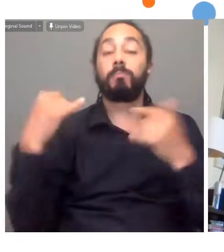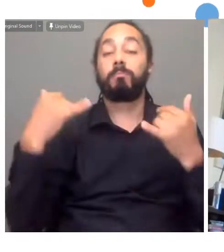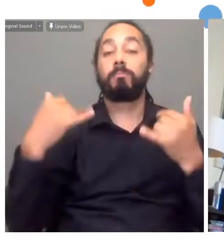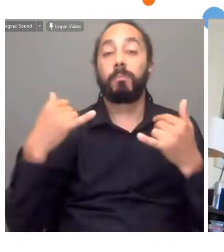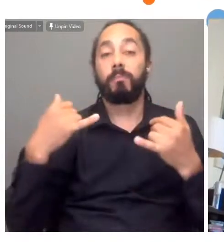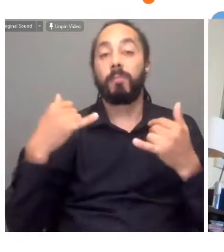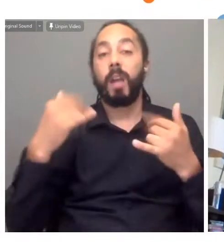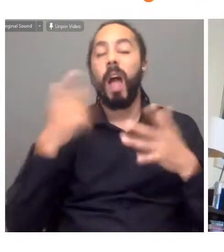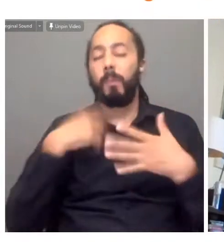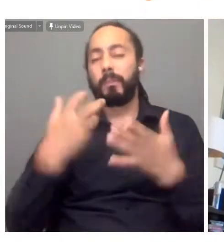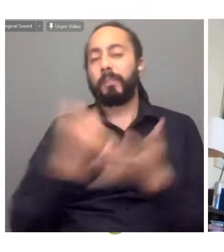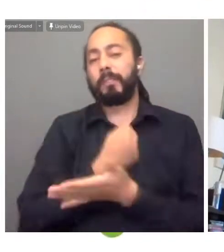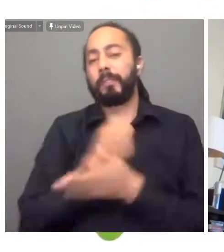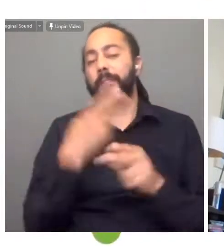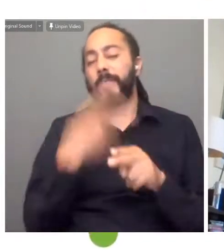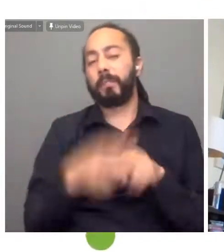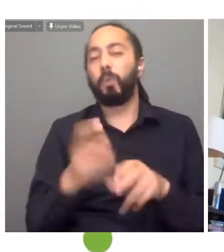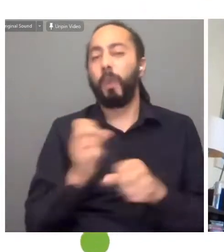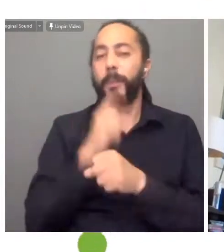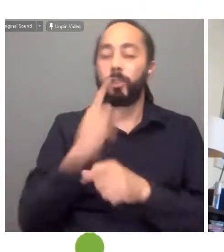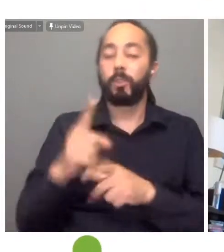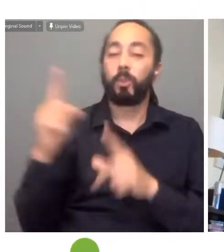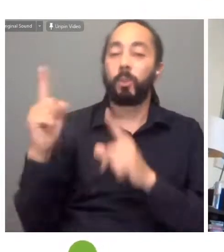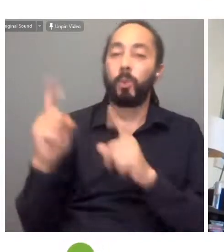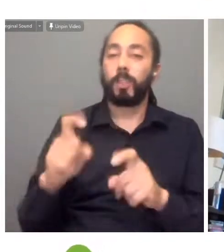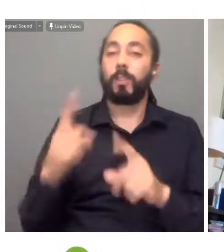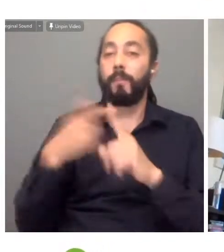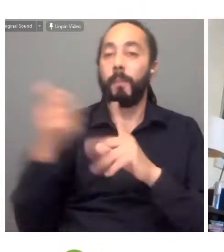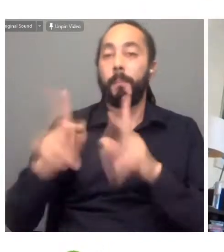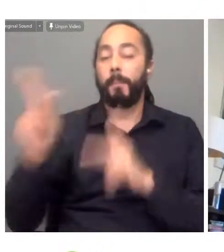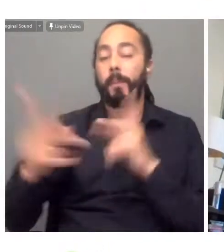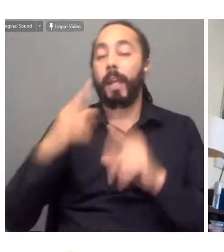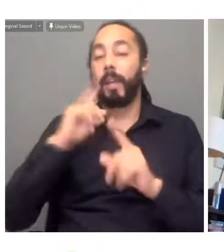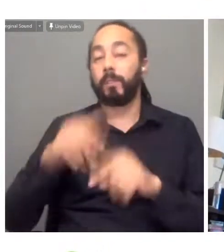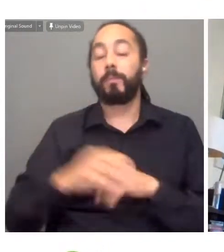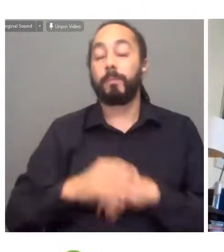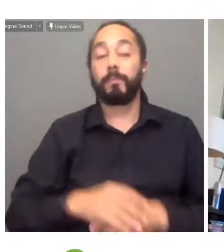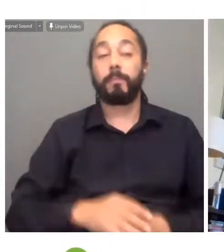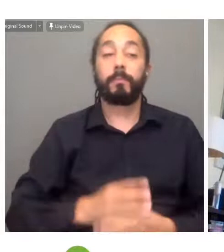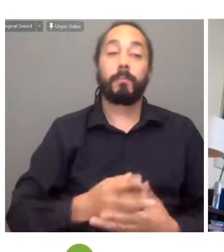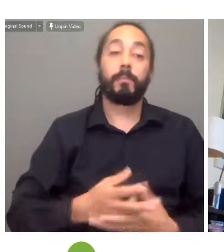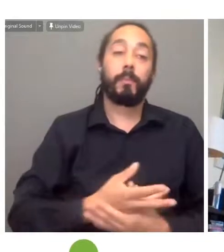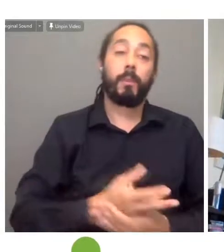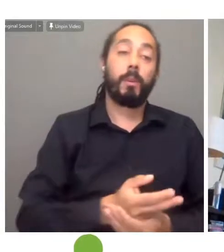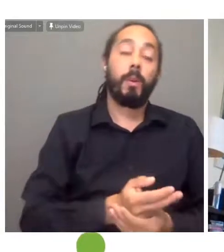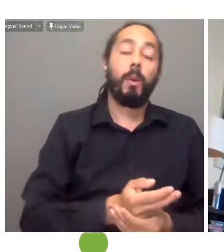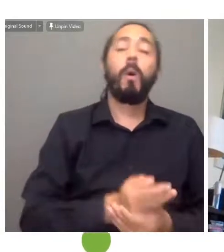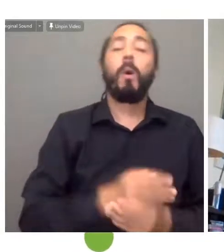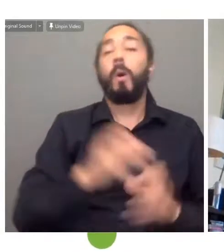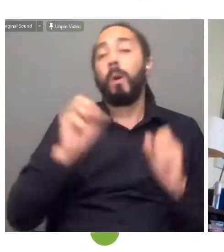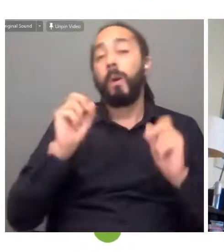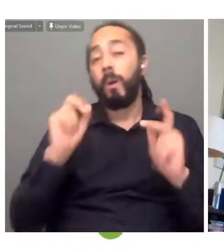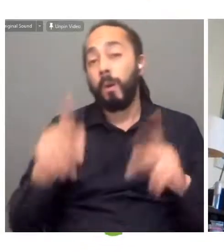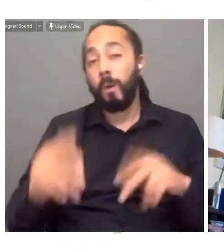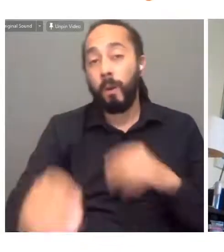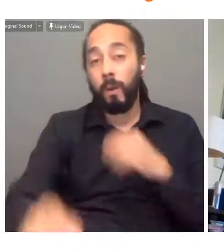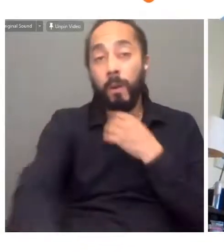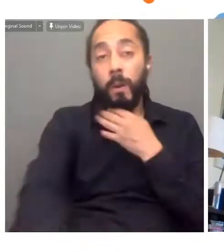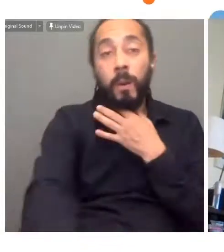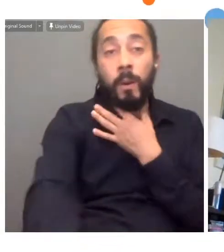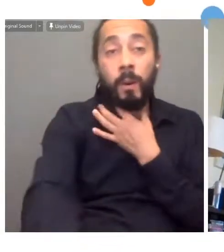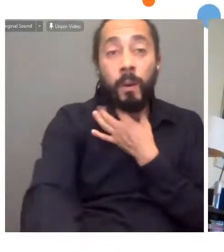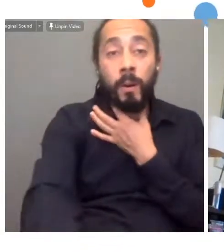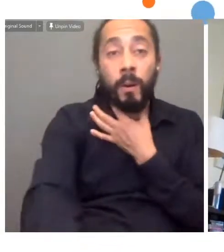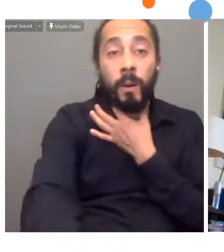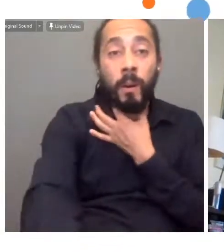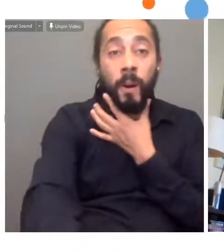from the floor to get answered. Again, the traditional infrastructure programs that could be accessed by museums, for example, for the bricks